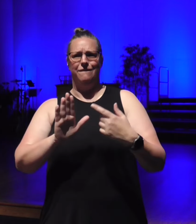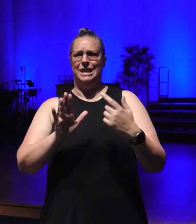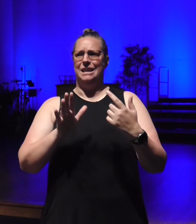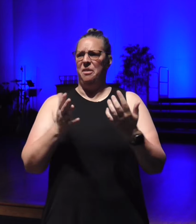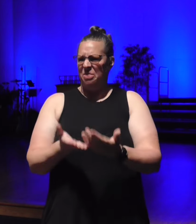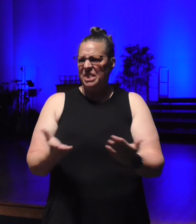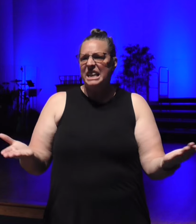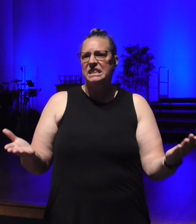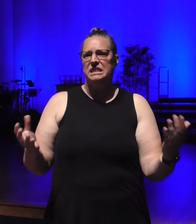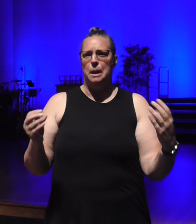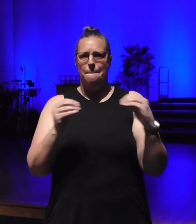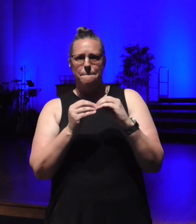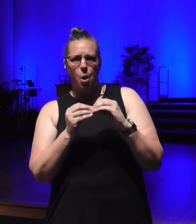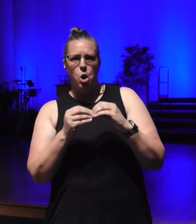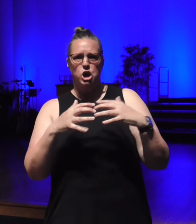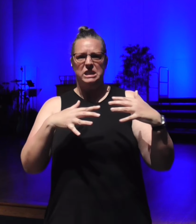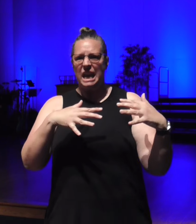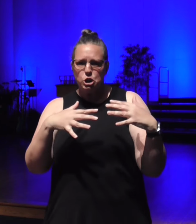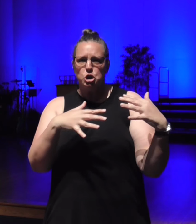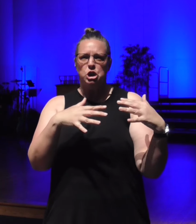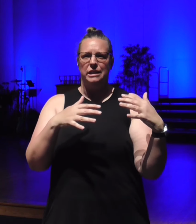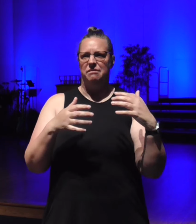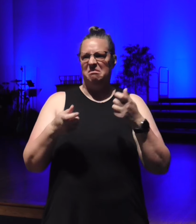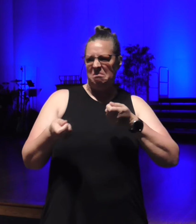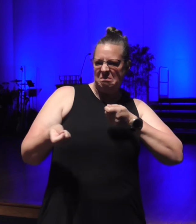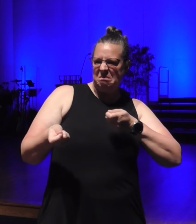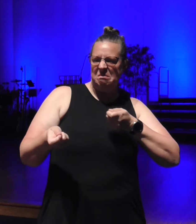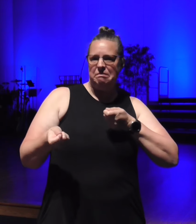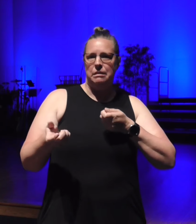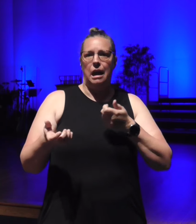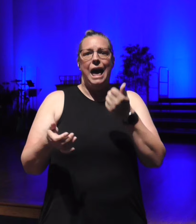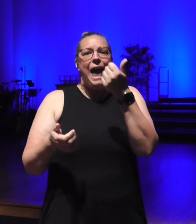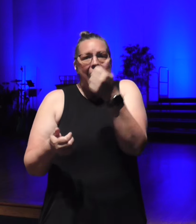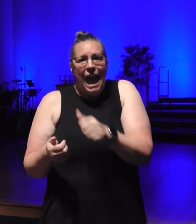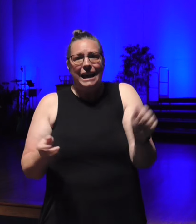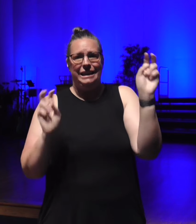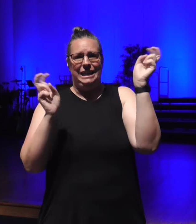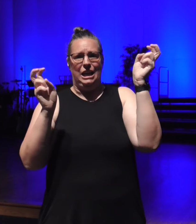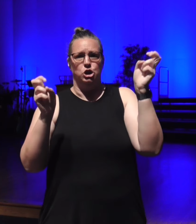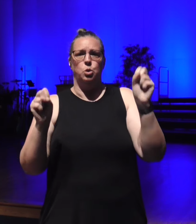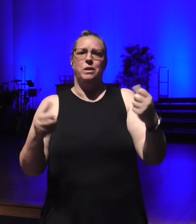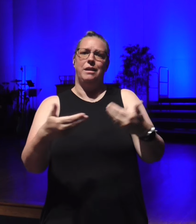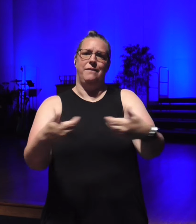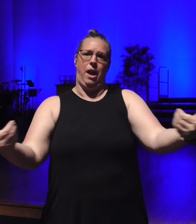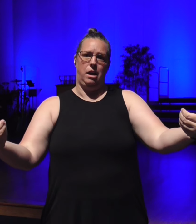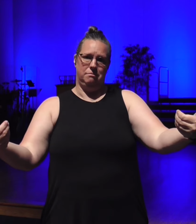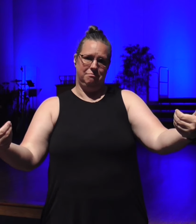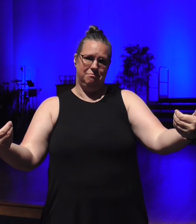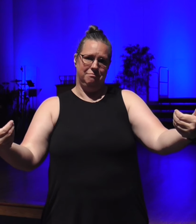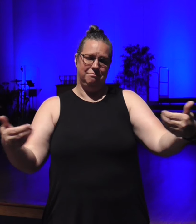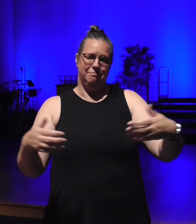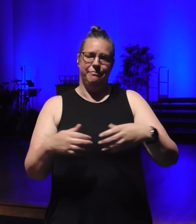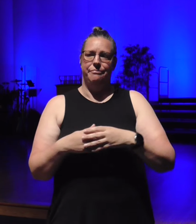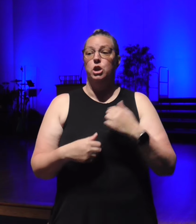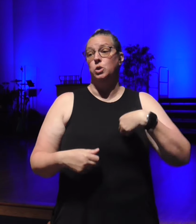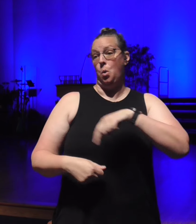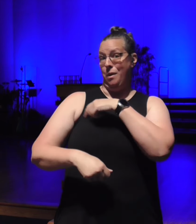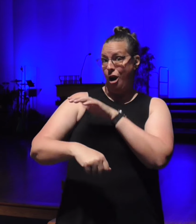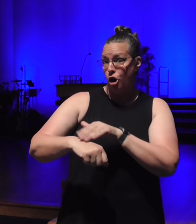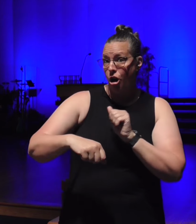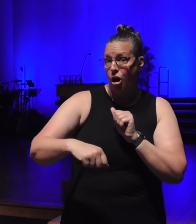to the surface, more tension everywhere, almost any issue, he says, can divide us. We are called